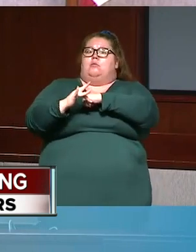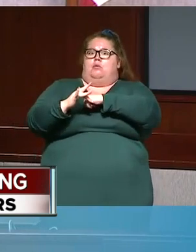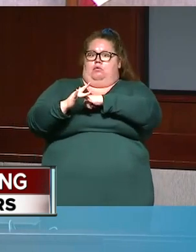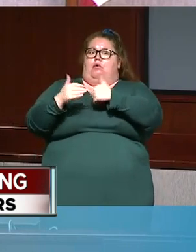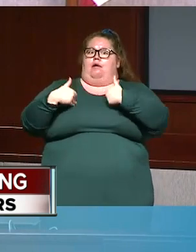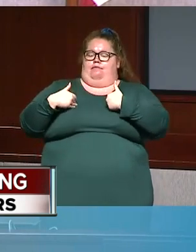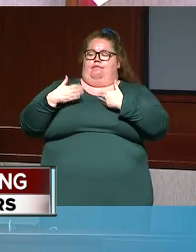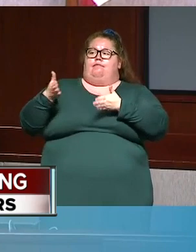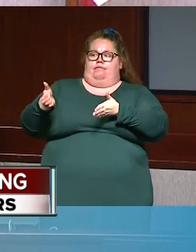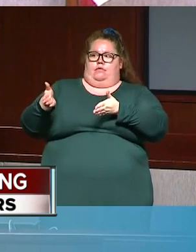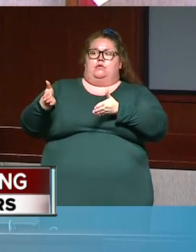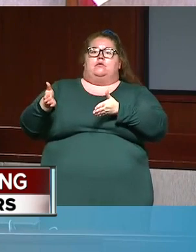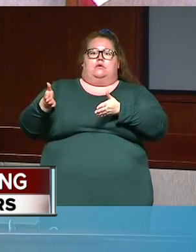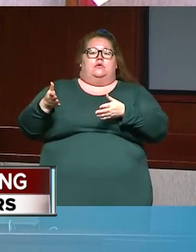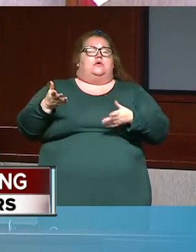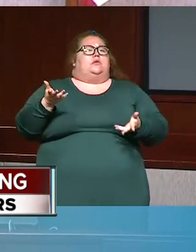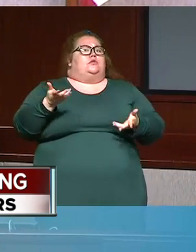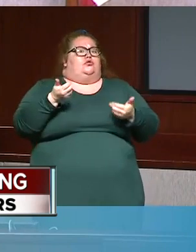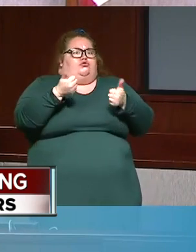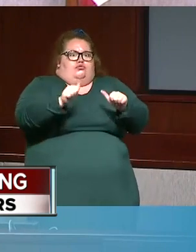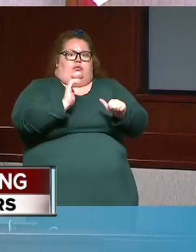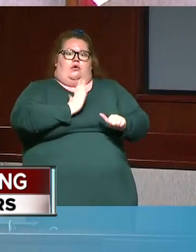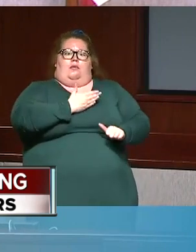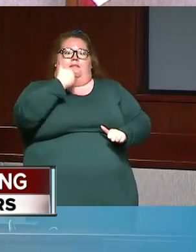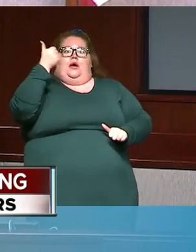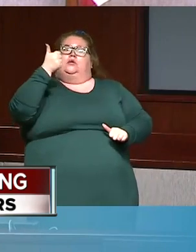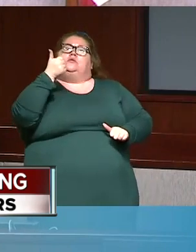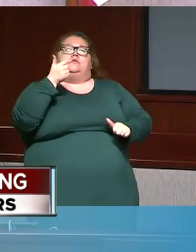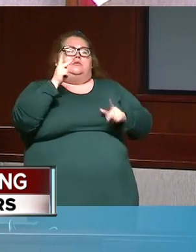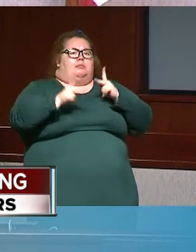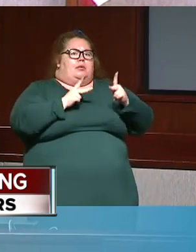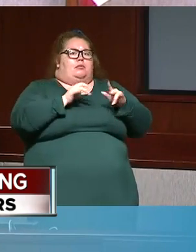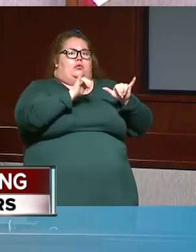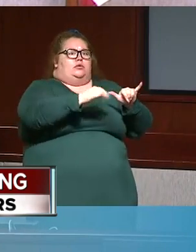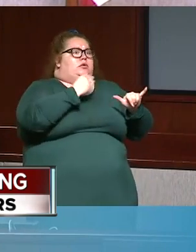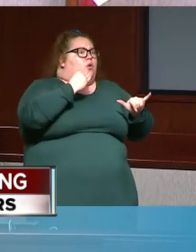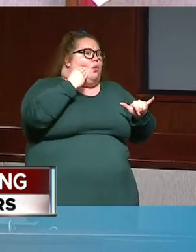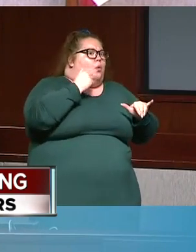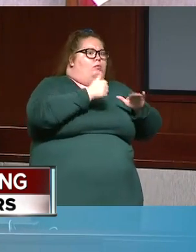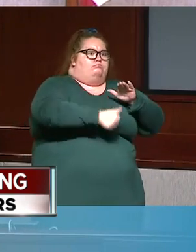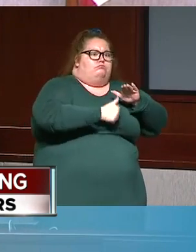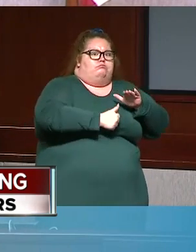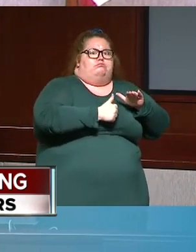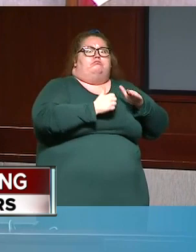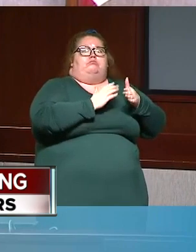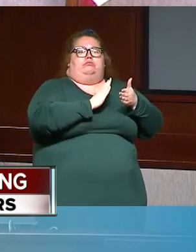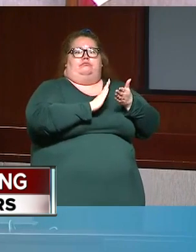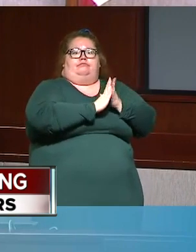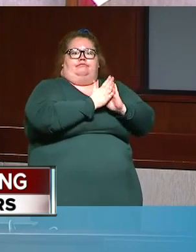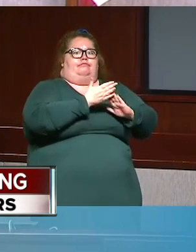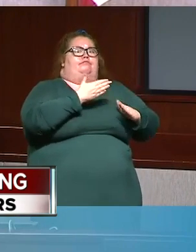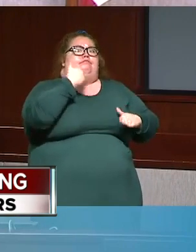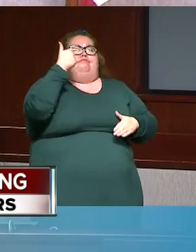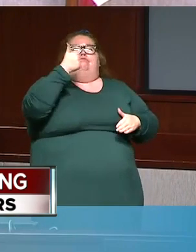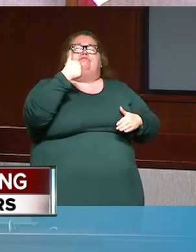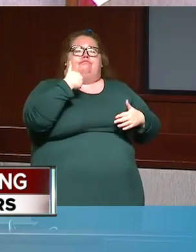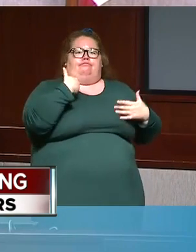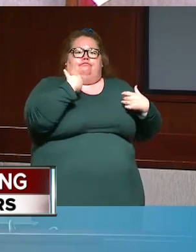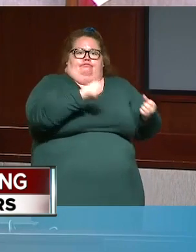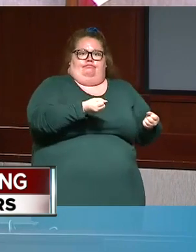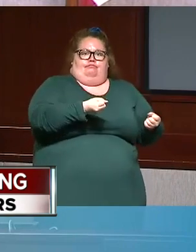keep everybody out of the hospital as possible, hospitalizations is not our primary issue